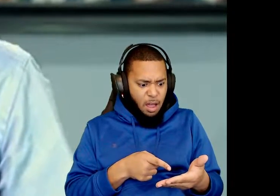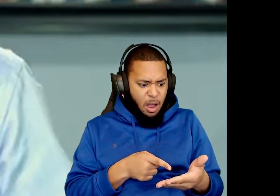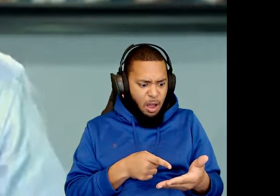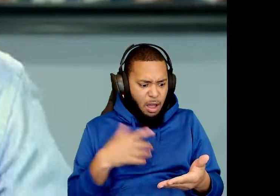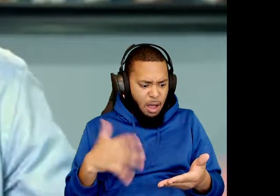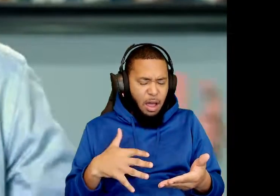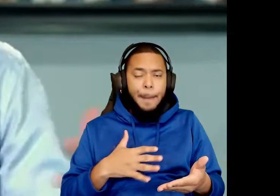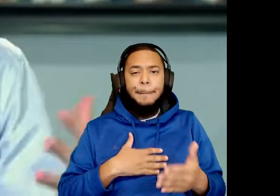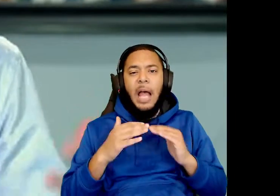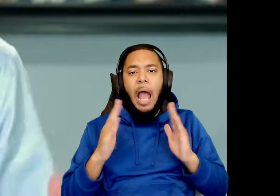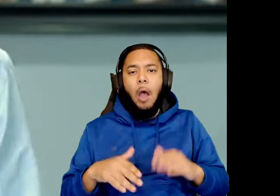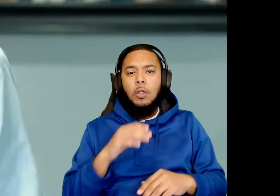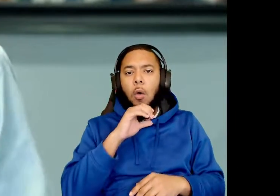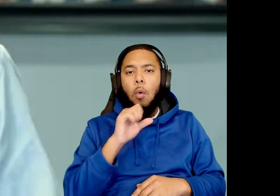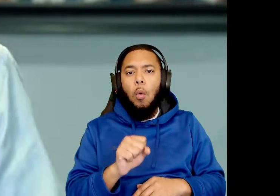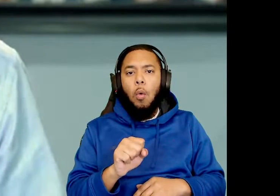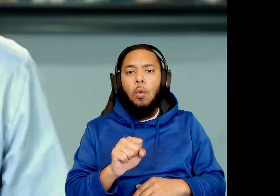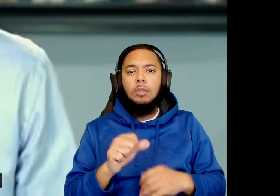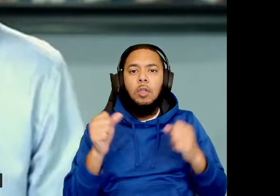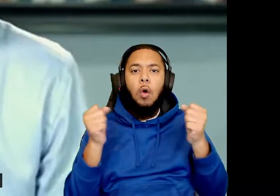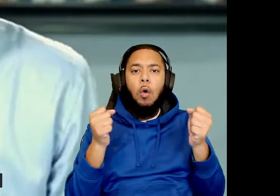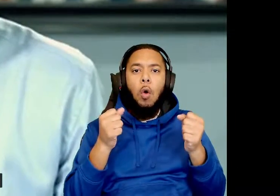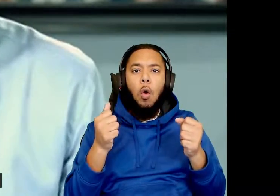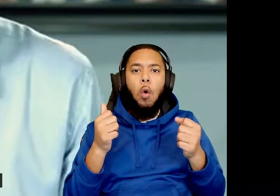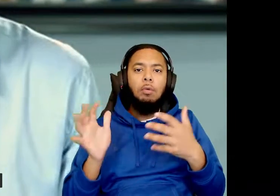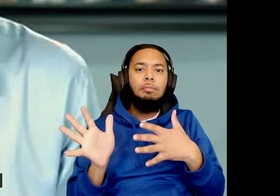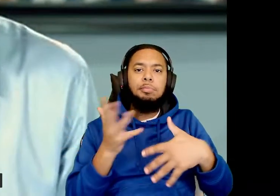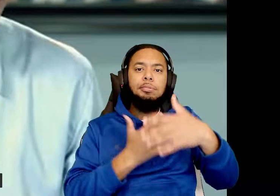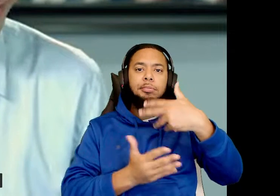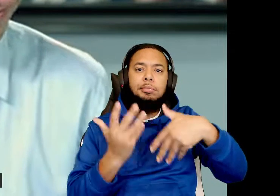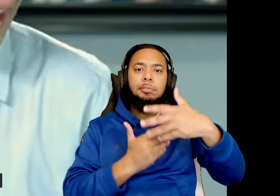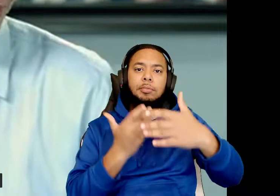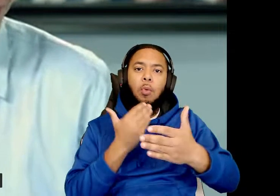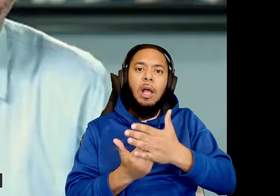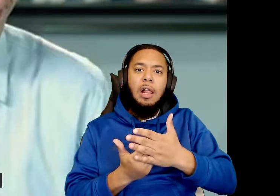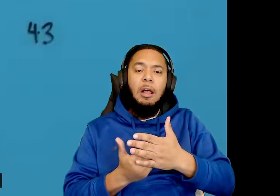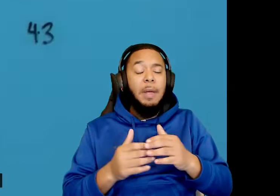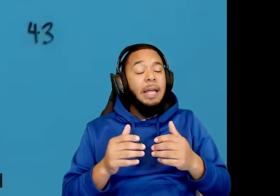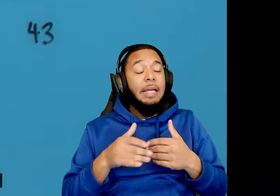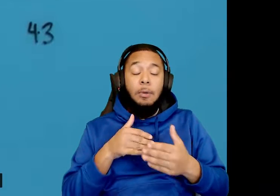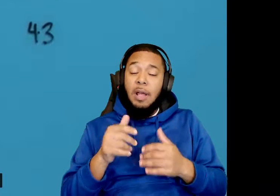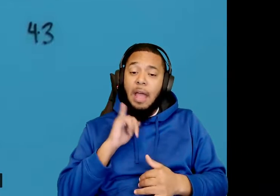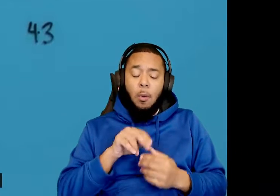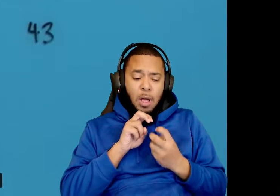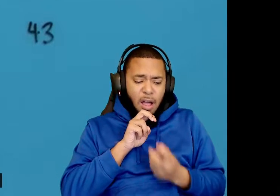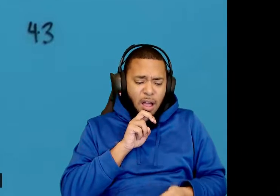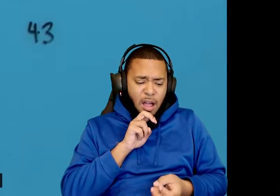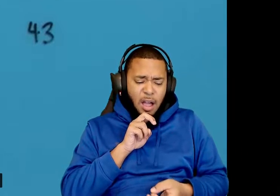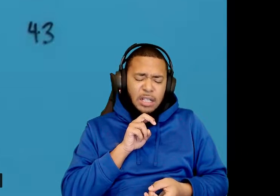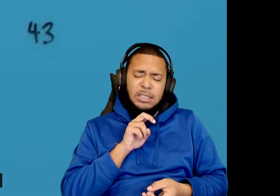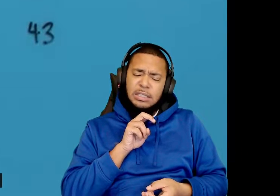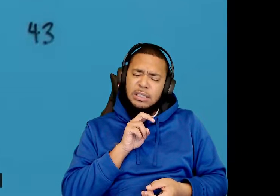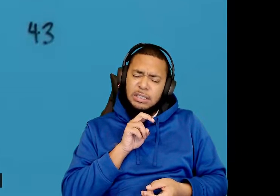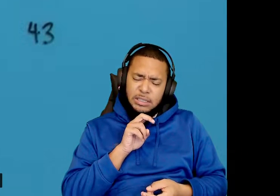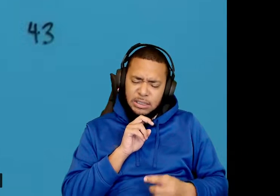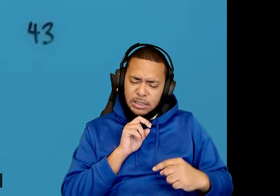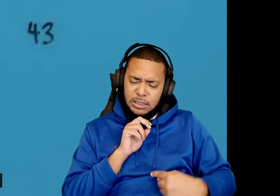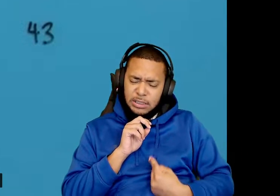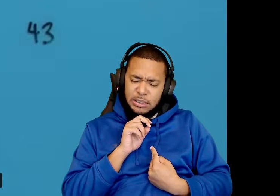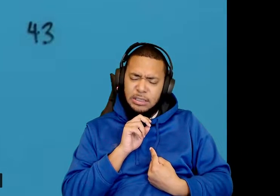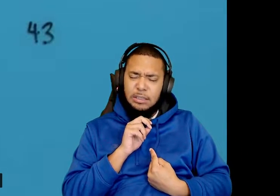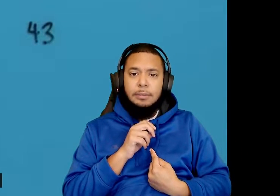old, so it doesn't keep the cold air in quite as well, but that one was shocking. It hurt. We have